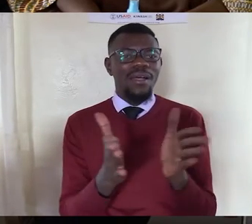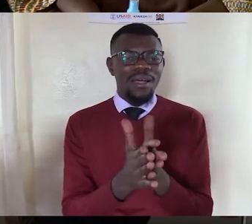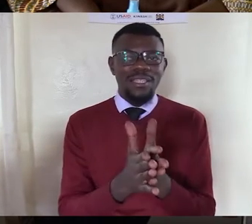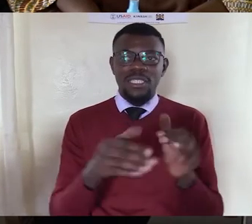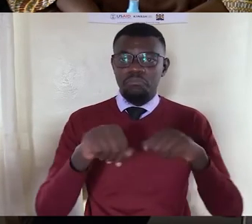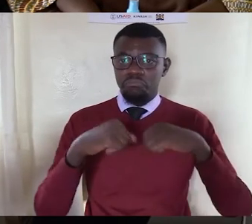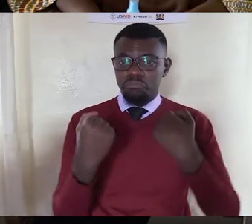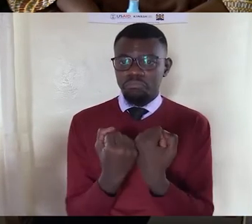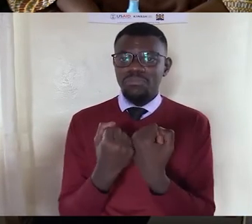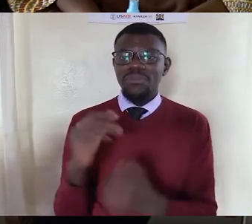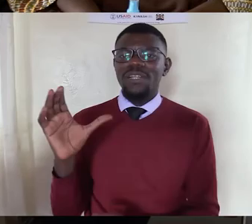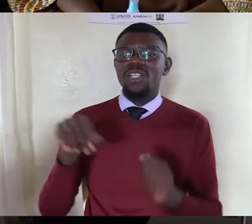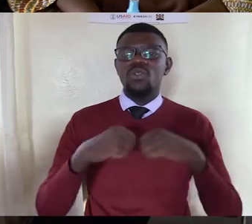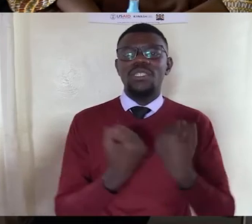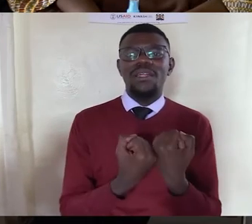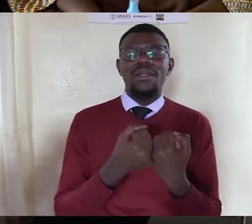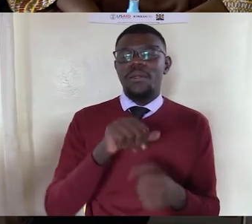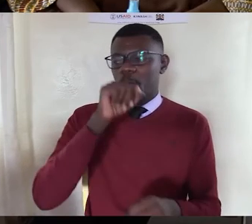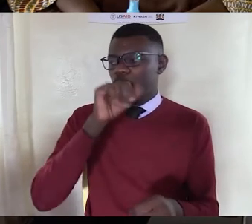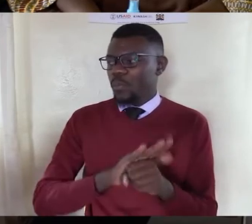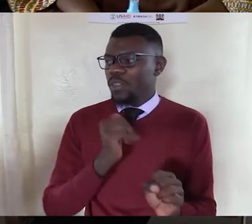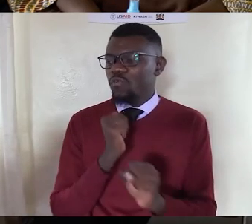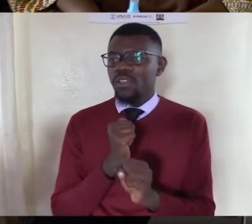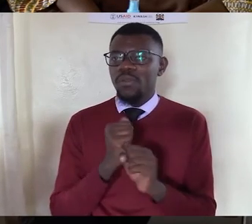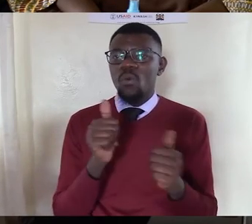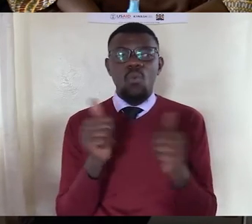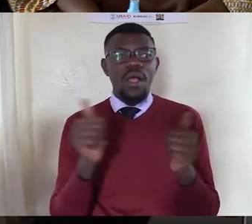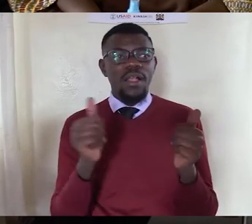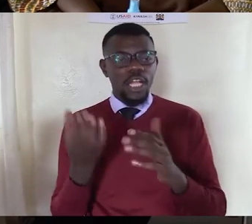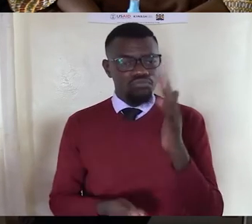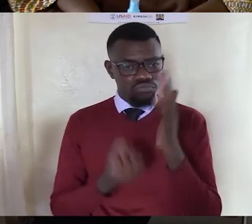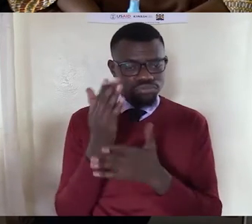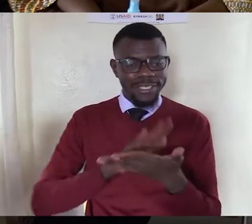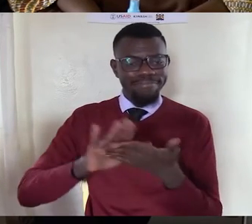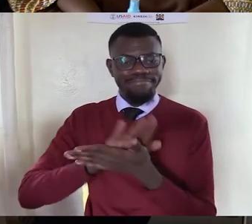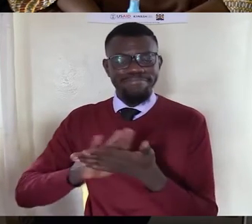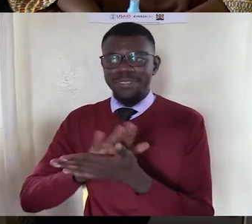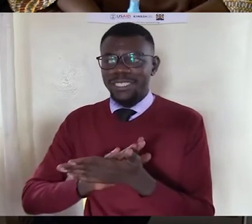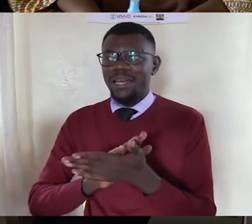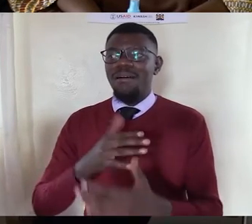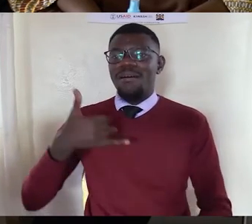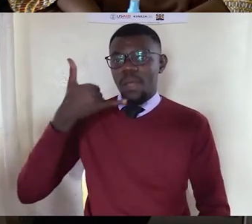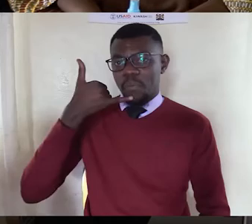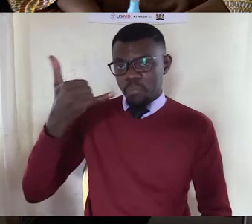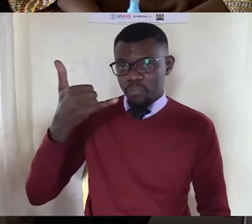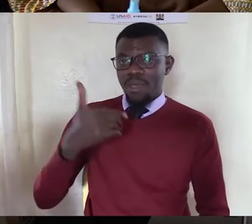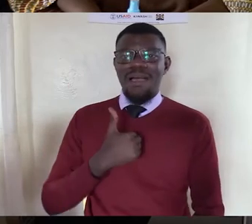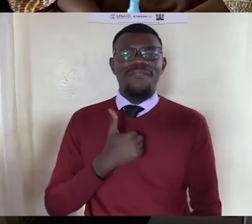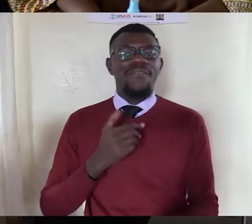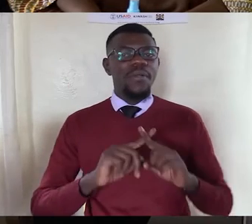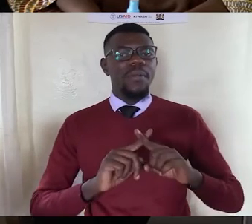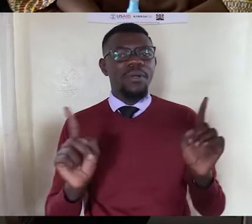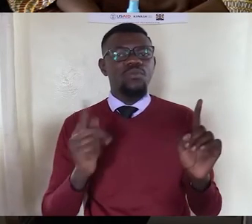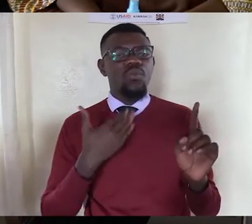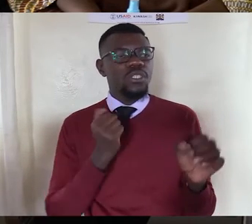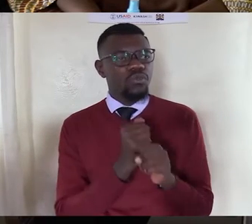civil society, we pledge to do our bit. We'll set up the platforms. As crew, I know we'll have the hotline available. But what we want to do